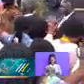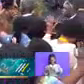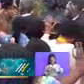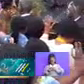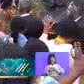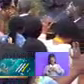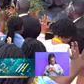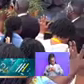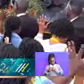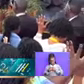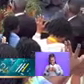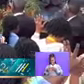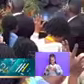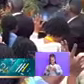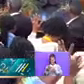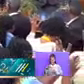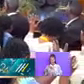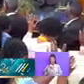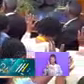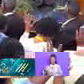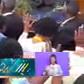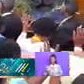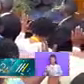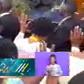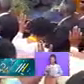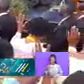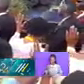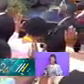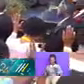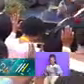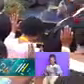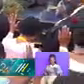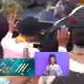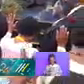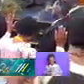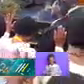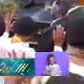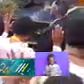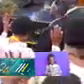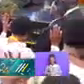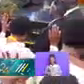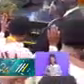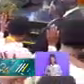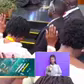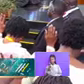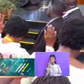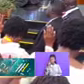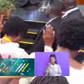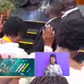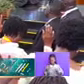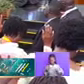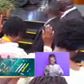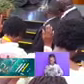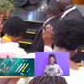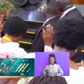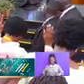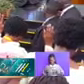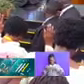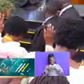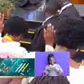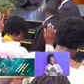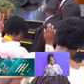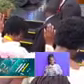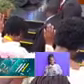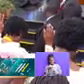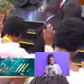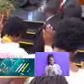struggling thou say the Lord the Lord said there is no need to be afraid because today the Lord has entered your